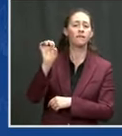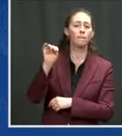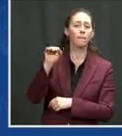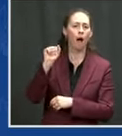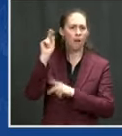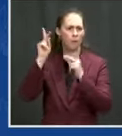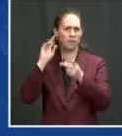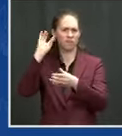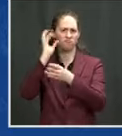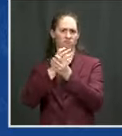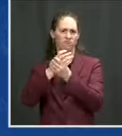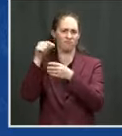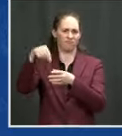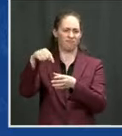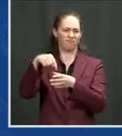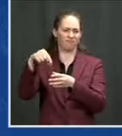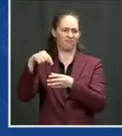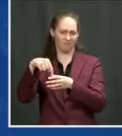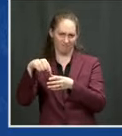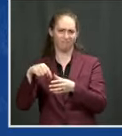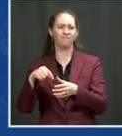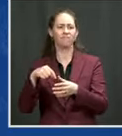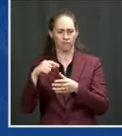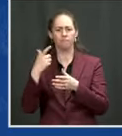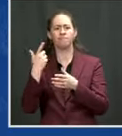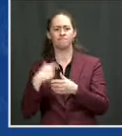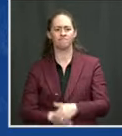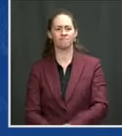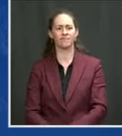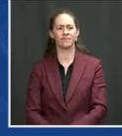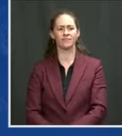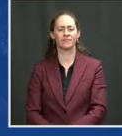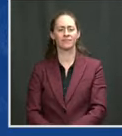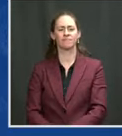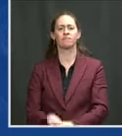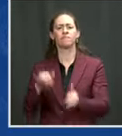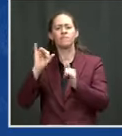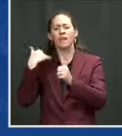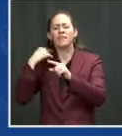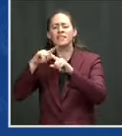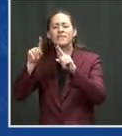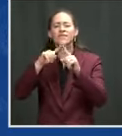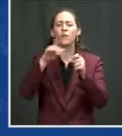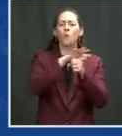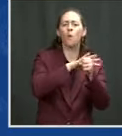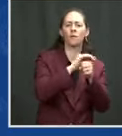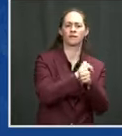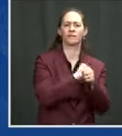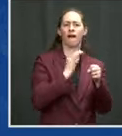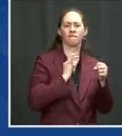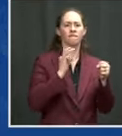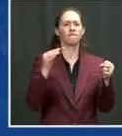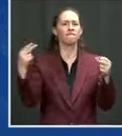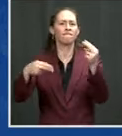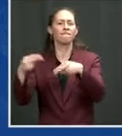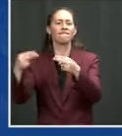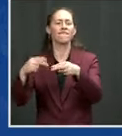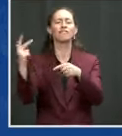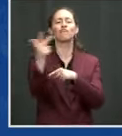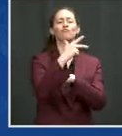and with the state of Maine and local governments. And I've seen people delight at being able to drive up, get out, walk through the trailer, sit